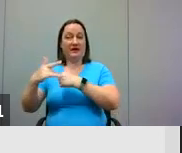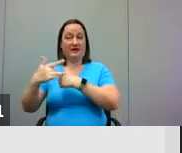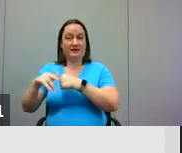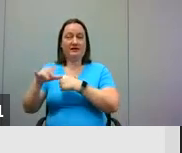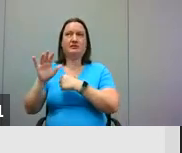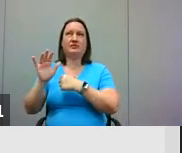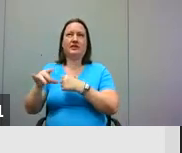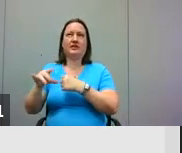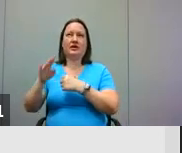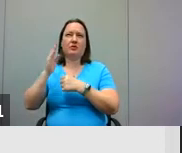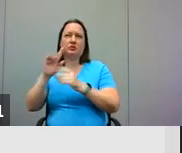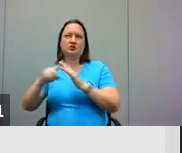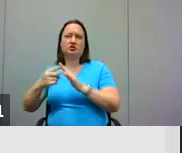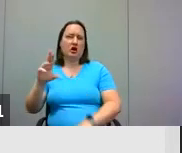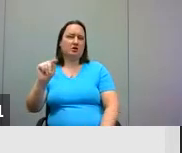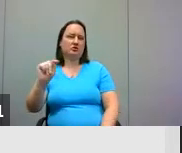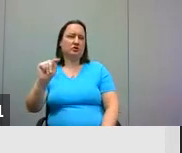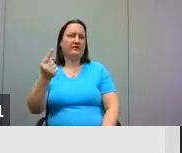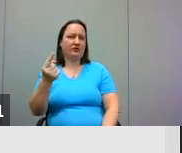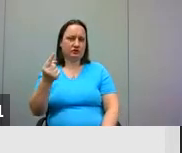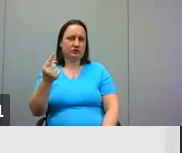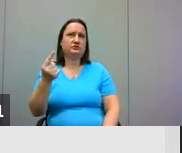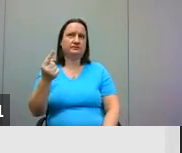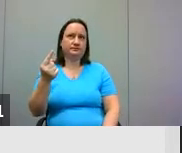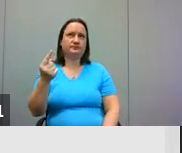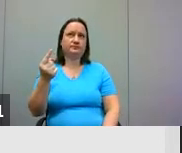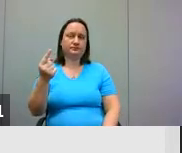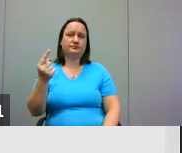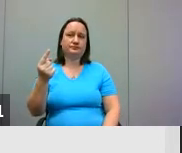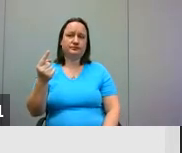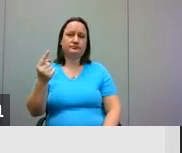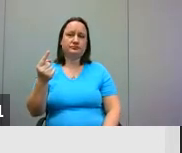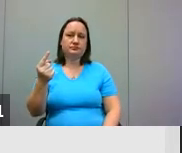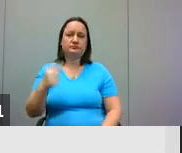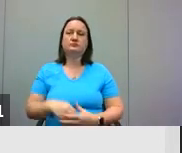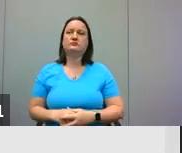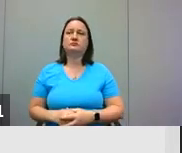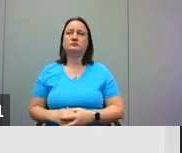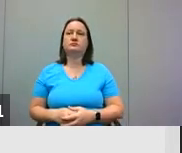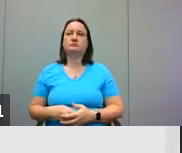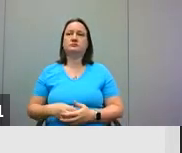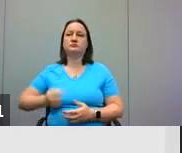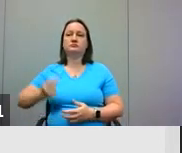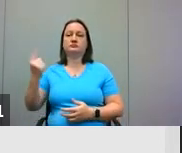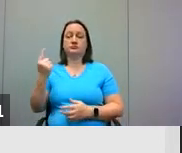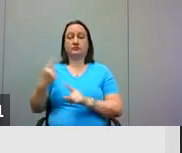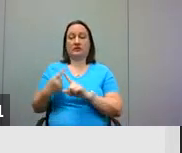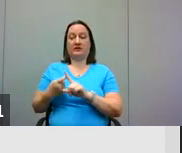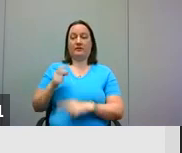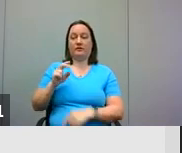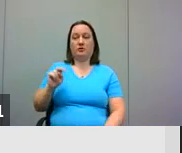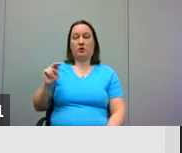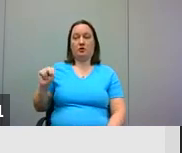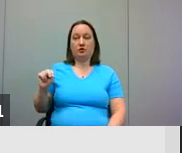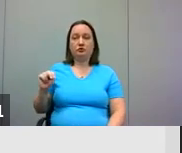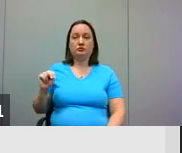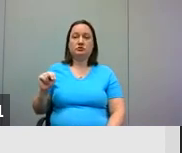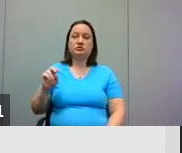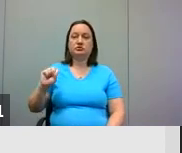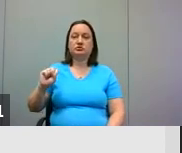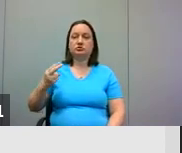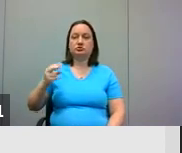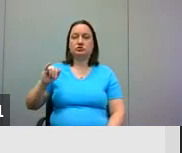at starting October 1st. And somebody from the Newport News Shipbuilding, which